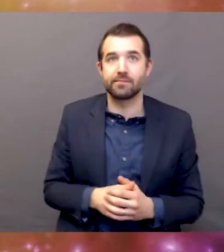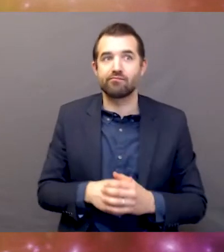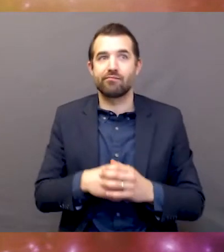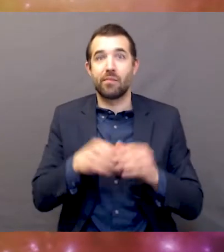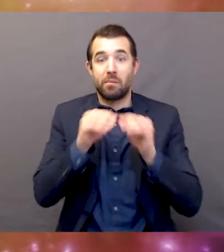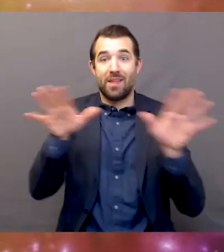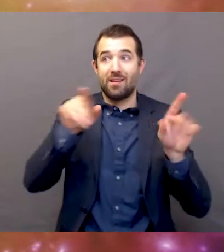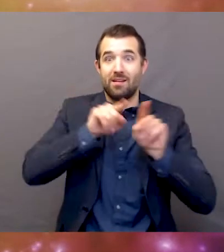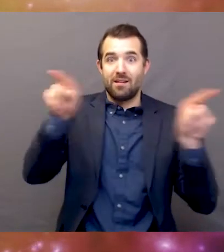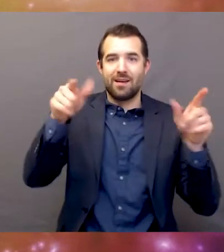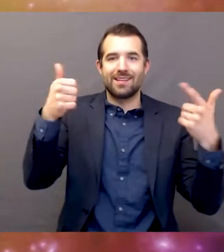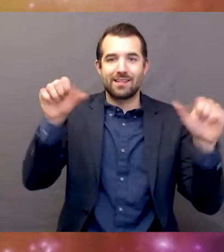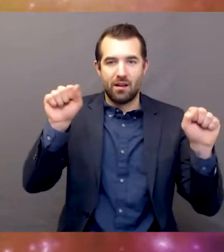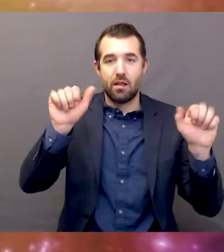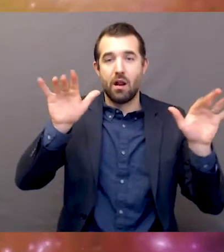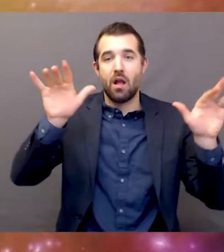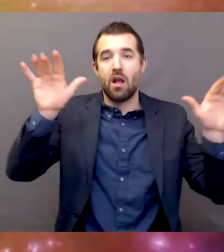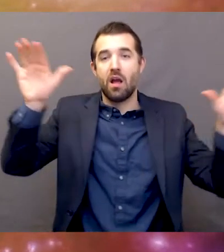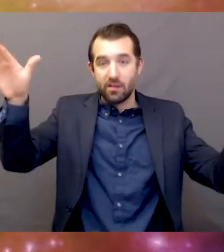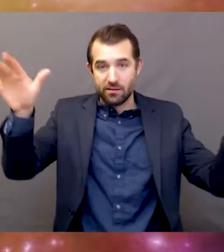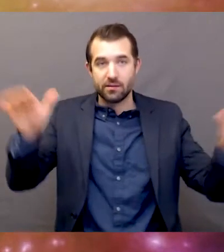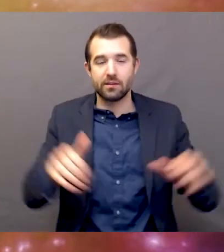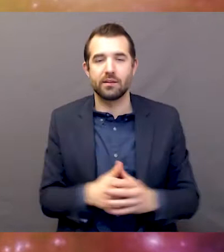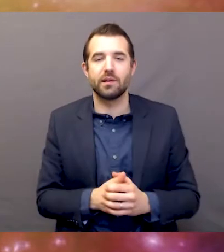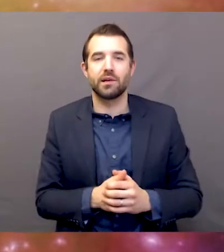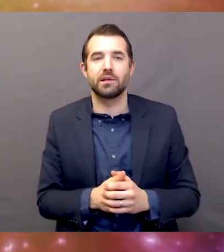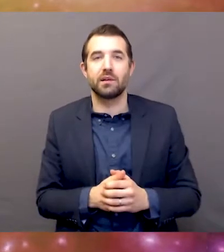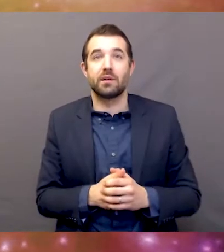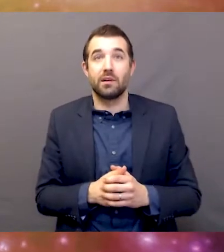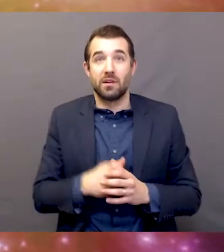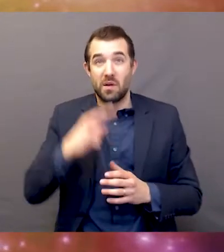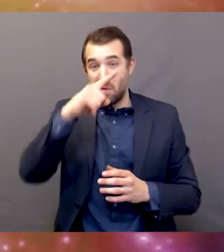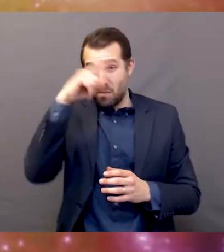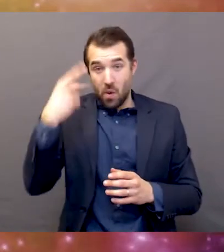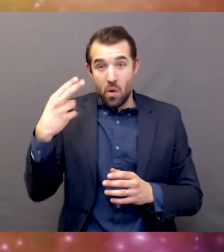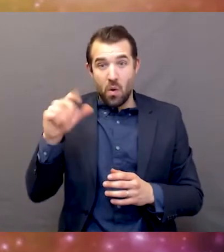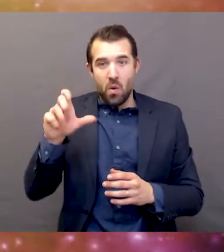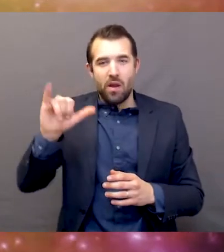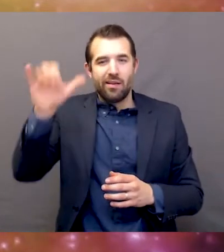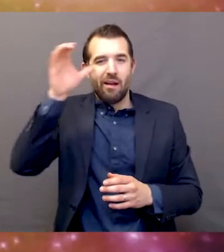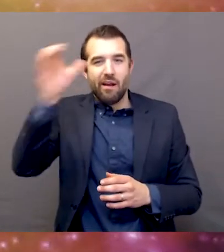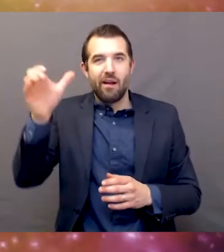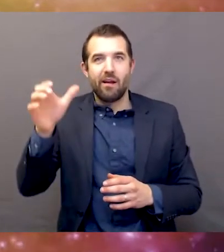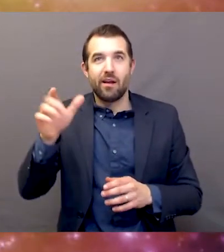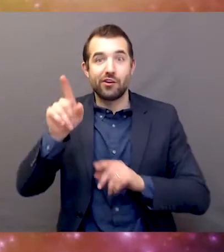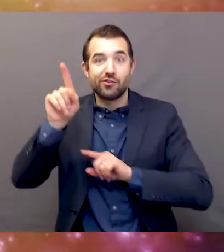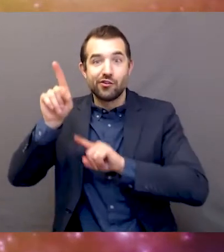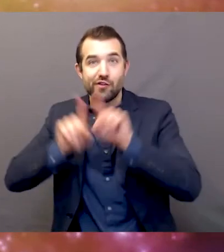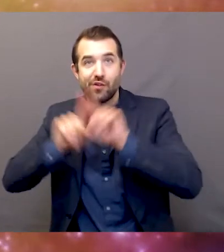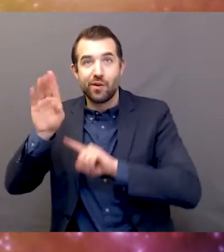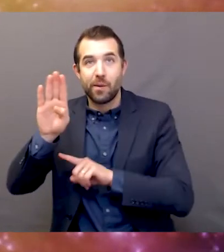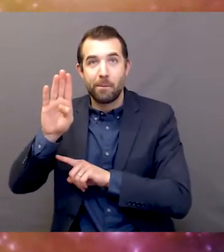X-rays. Essentially, black holes are blowing cosmic bubbles, just like the picture down here. So you see here in